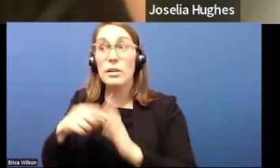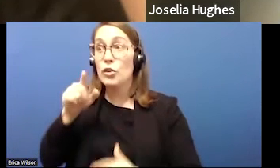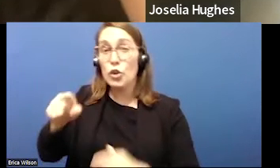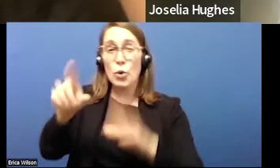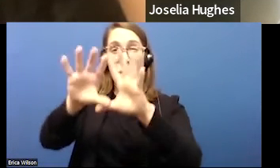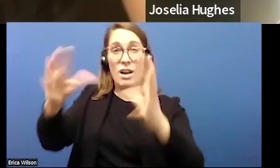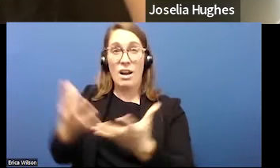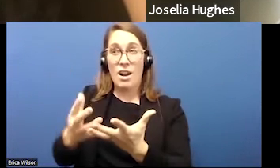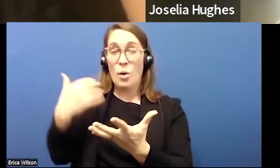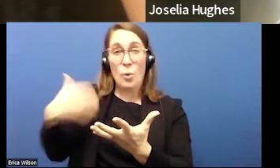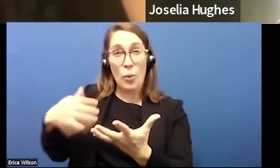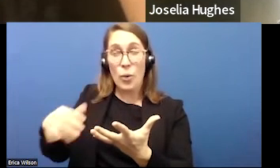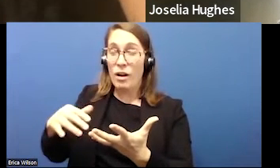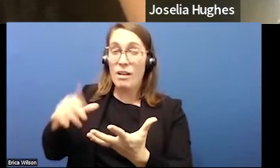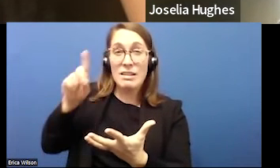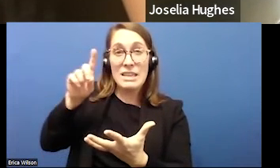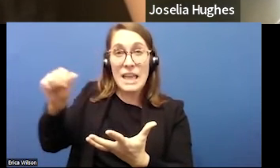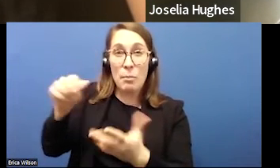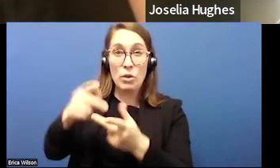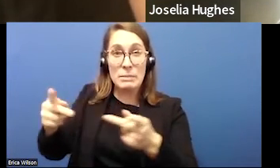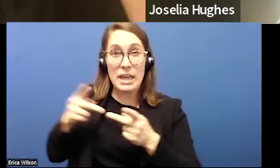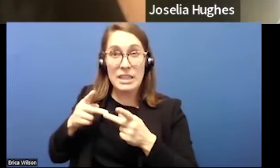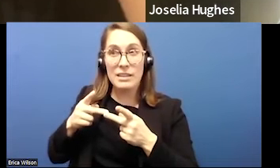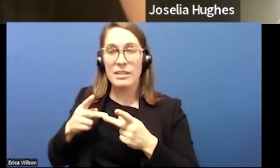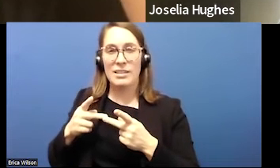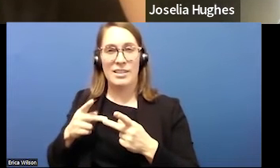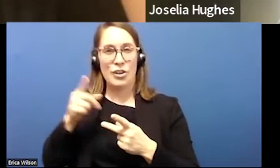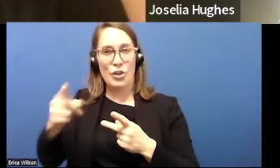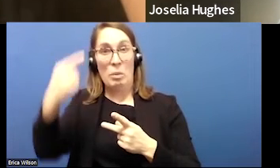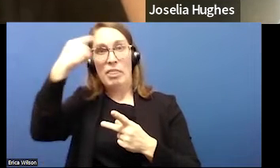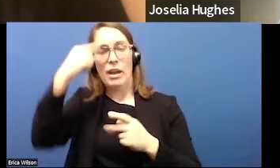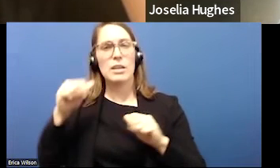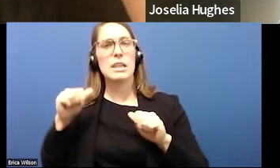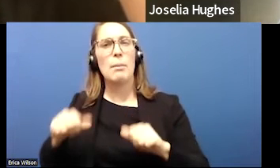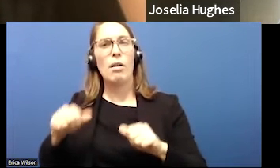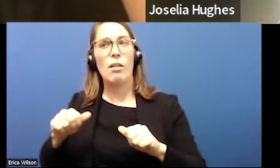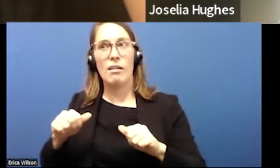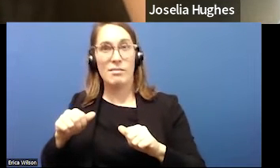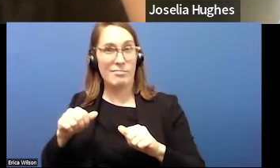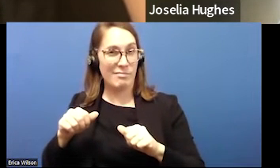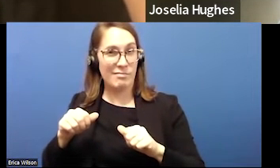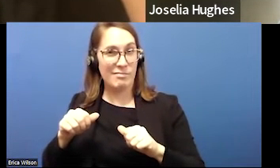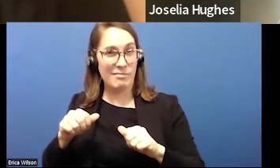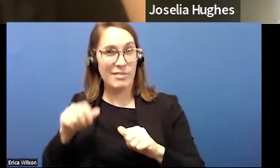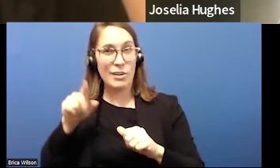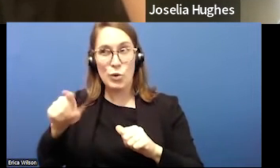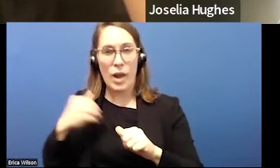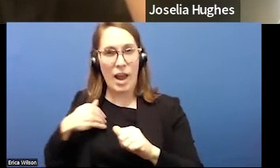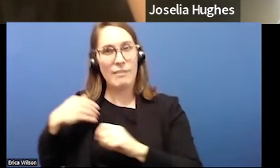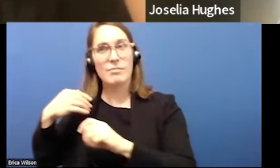radically disabled space, capability is not something that comes up for question of debit or